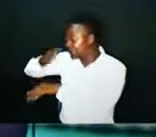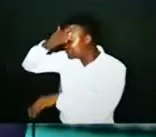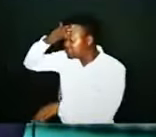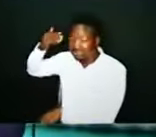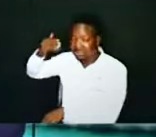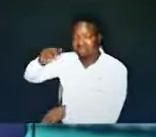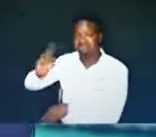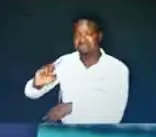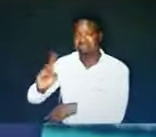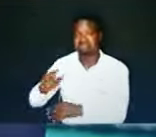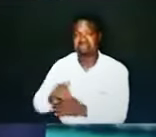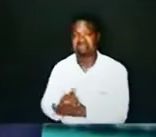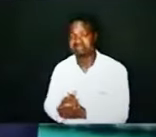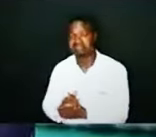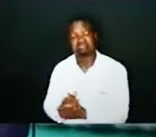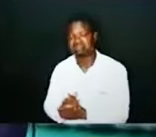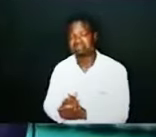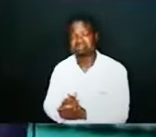temple.